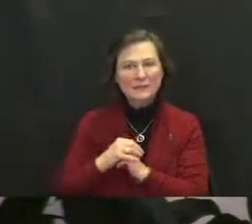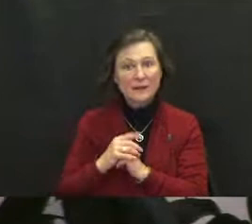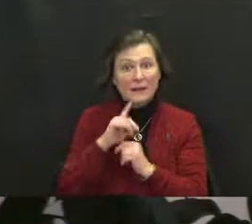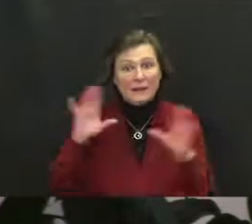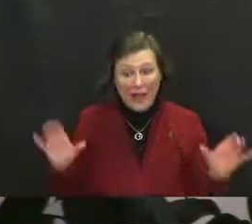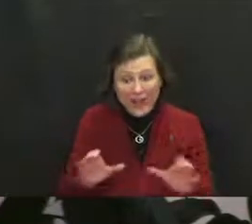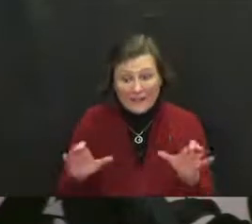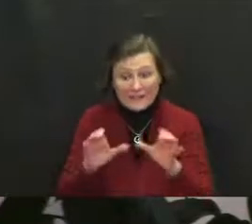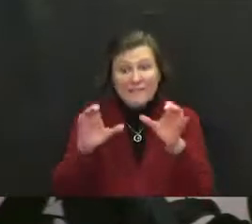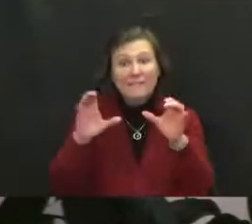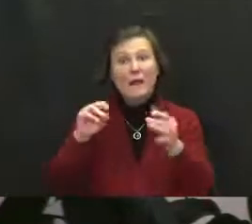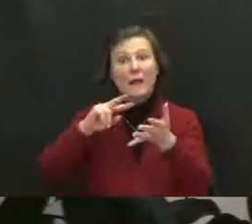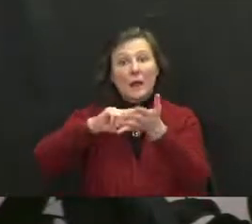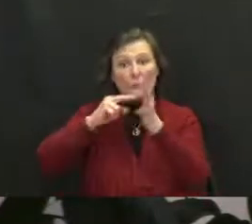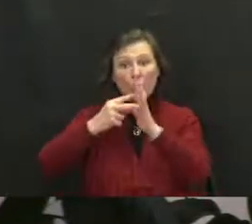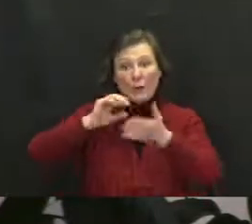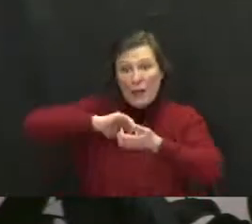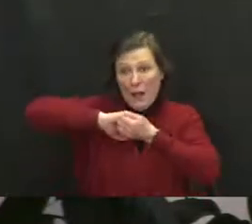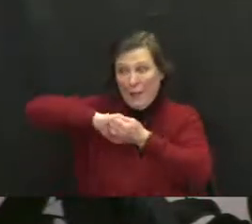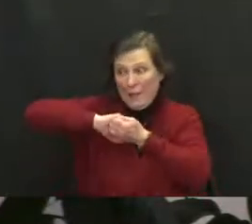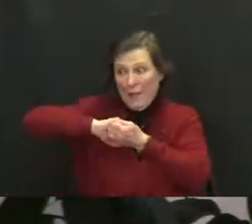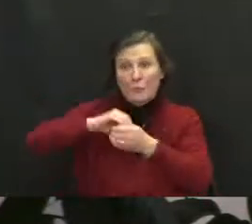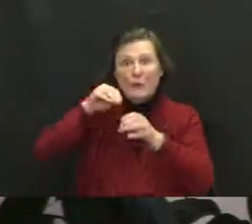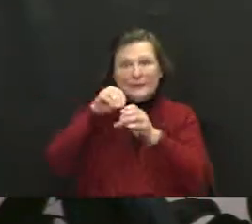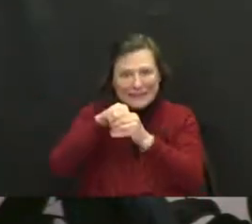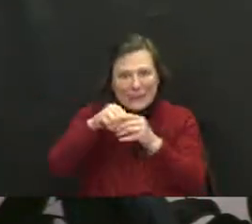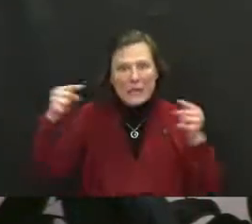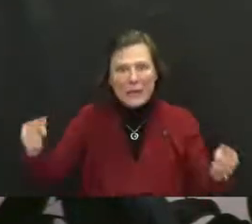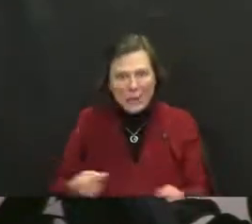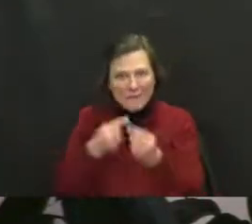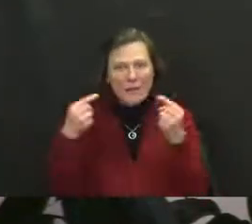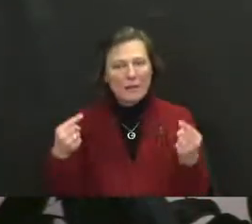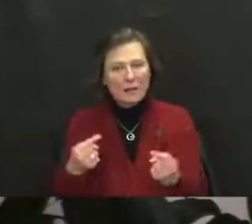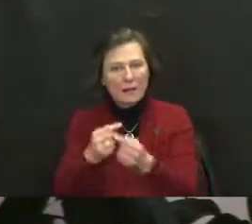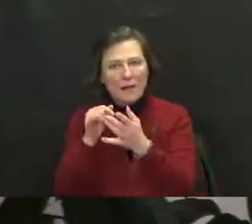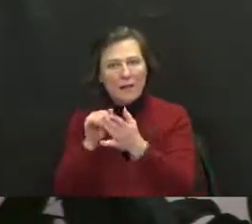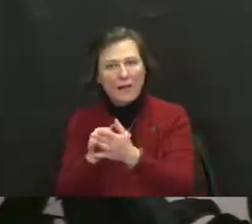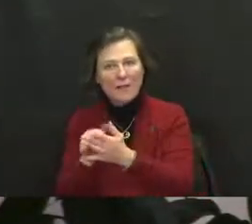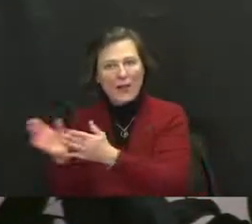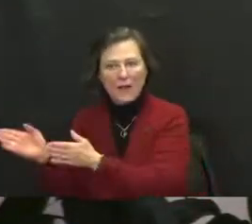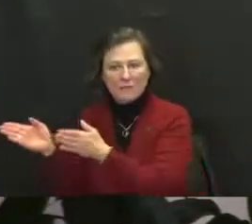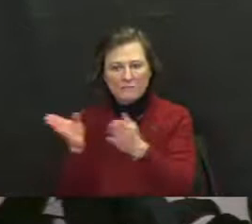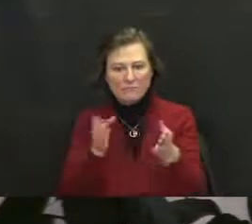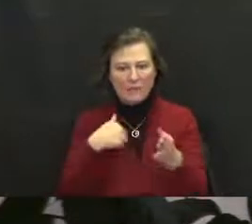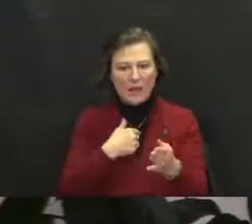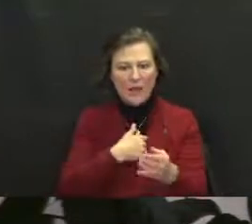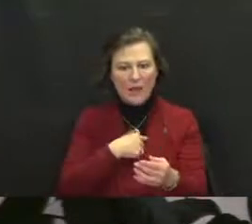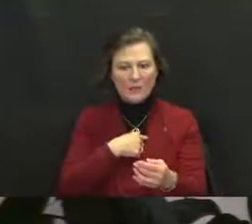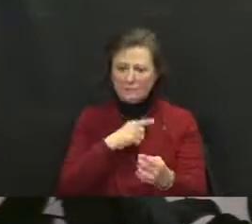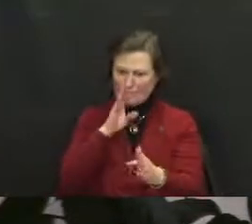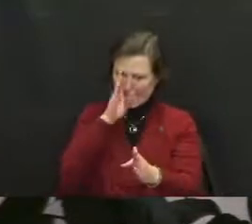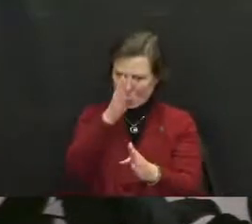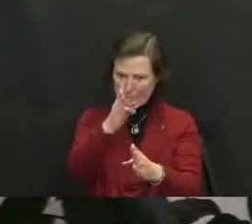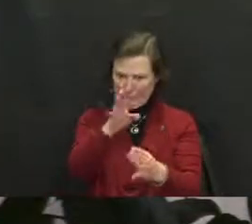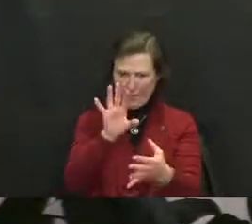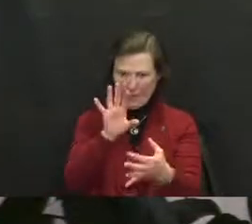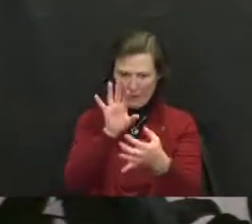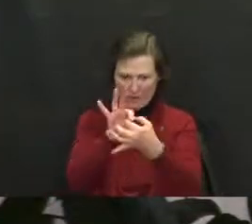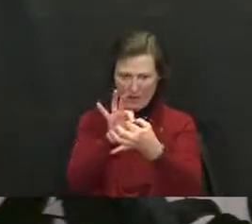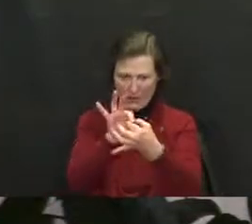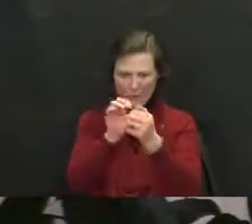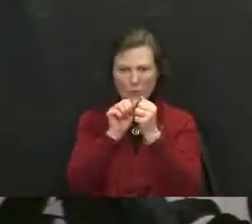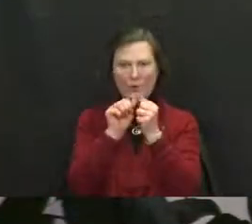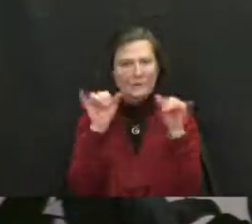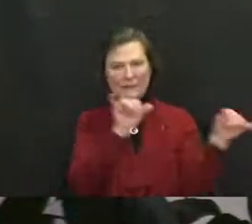and purposeful collaboration in evil that brings us into direct and intimate contact with the same source of evil